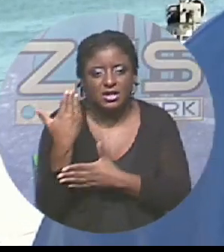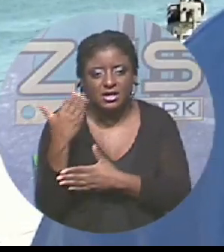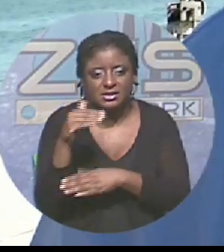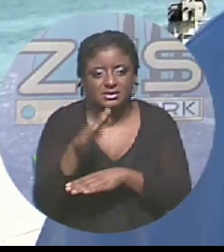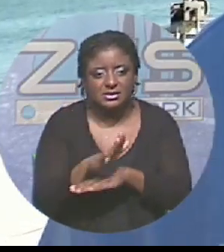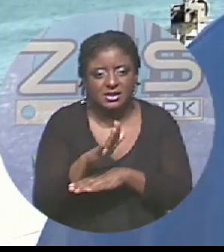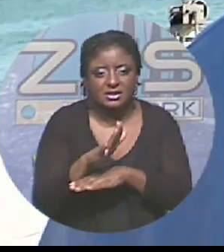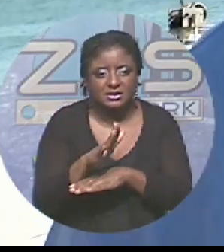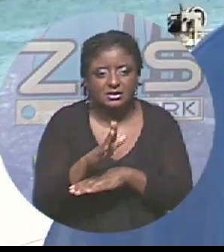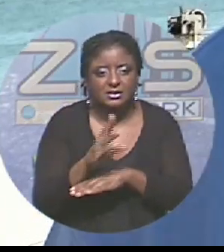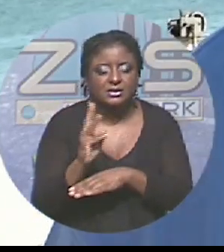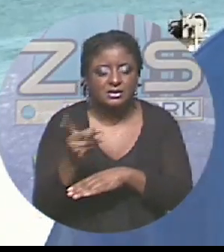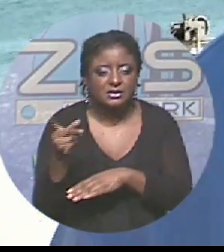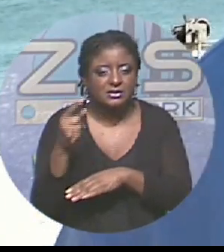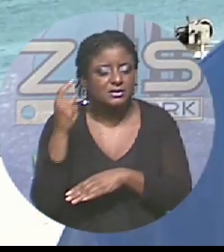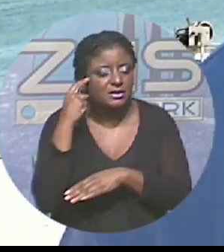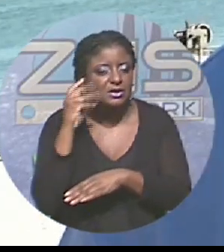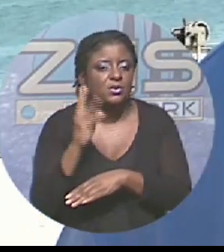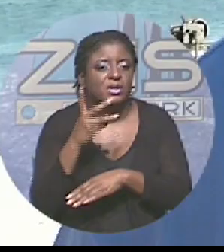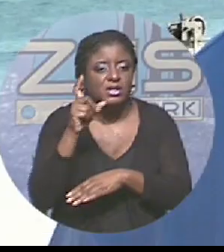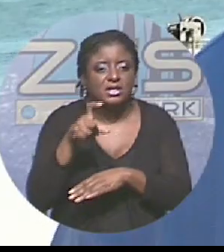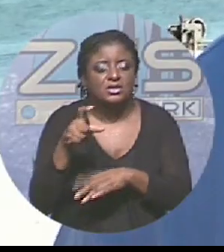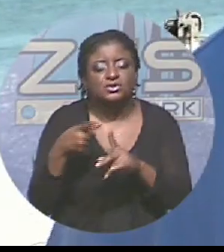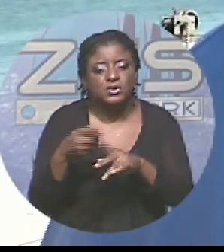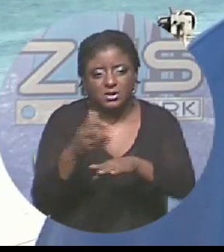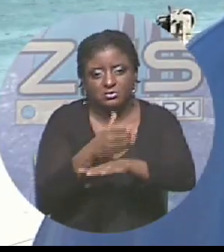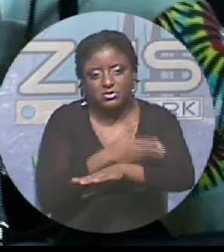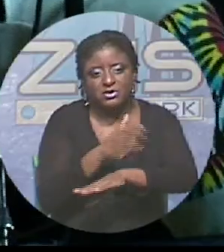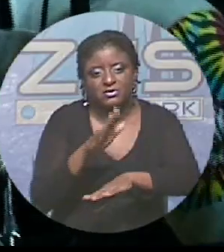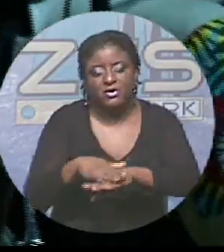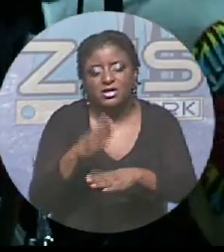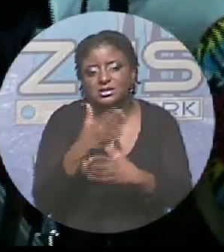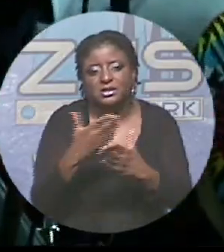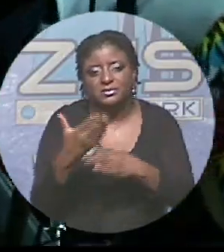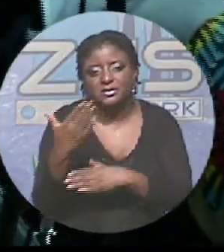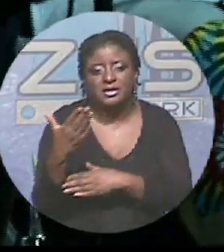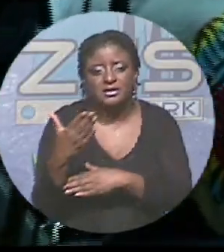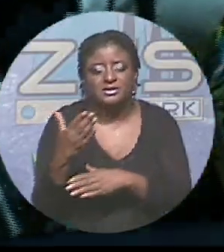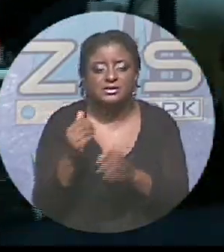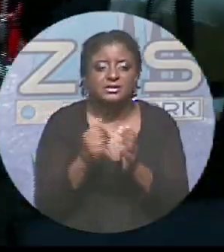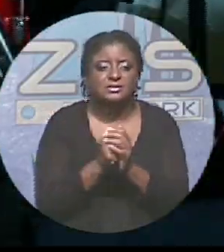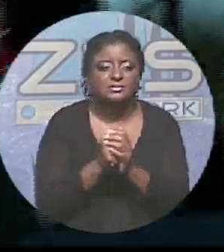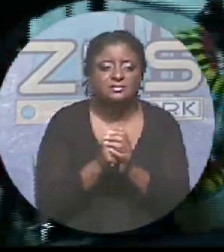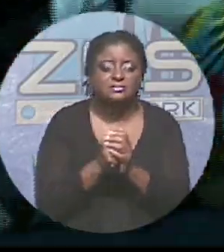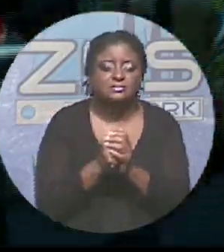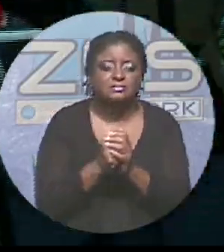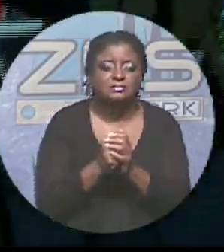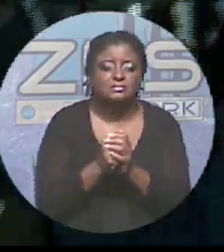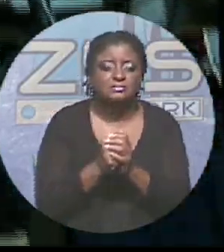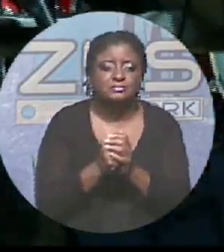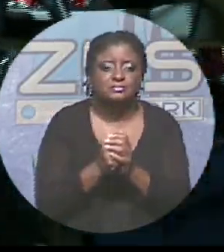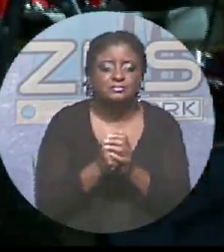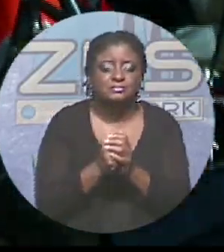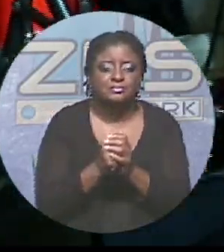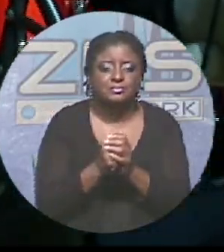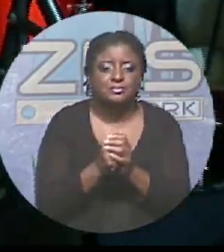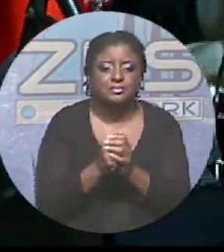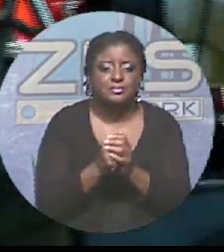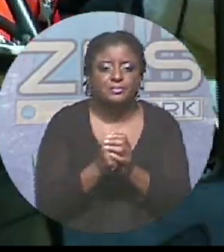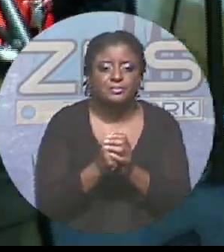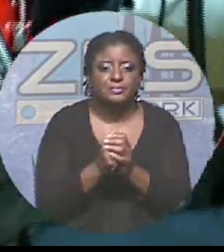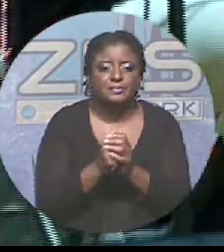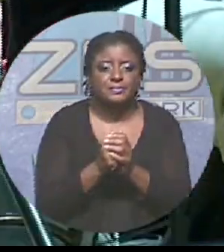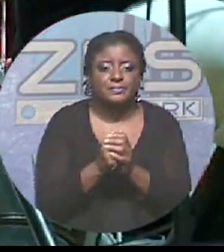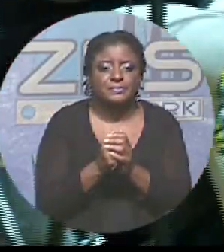believe we can improve on some things. So I believe now this will be something annual. Reporting for the ZNS Network News, I am Julian Gibson.